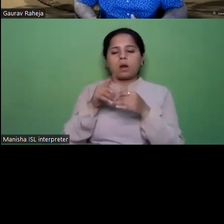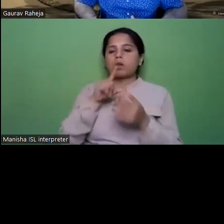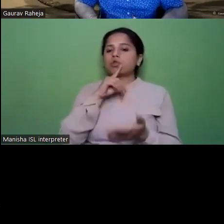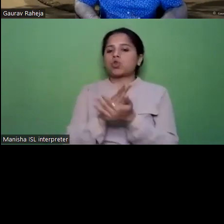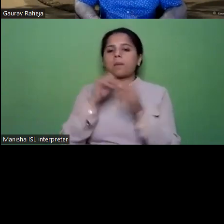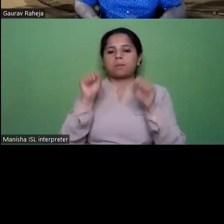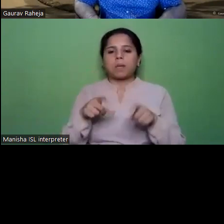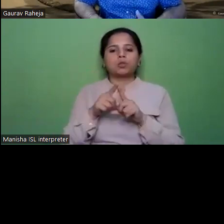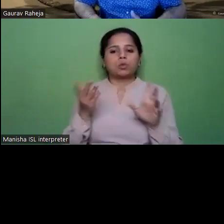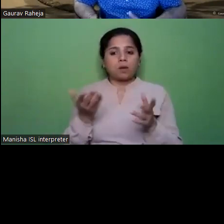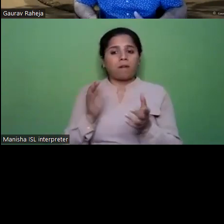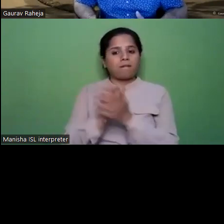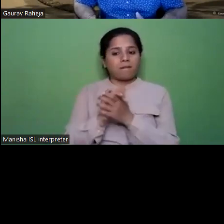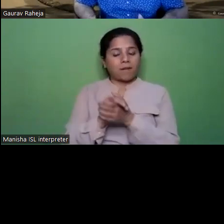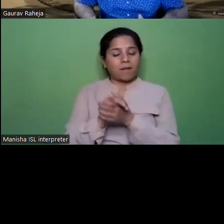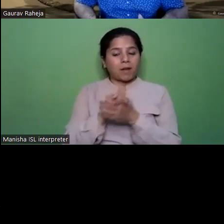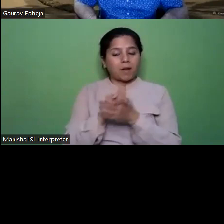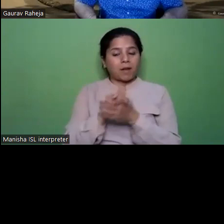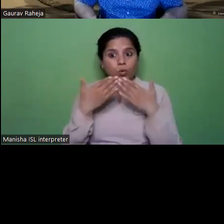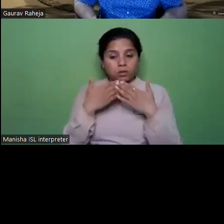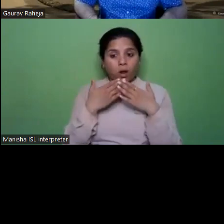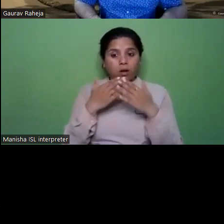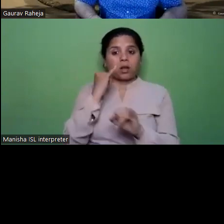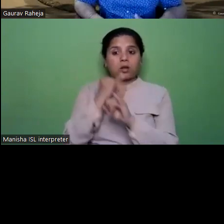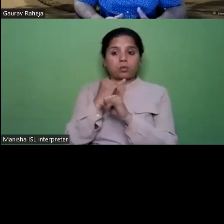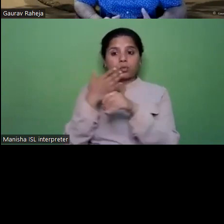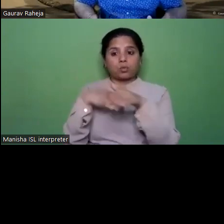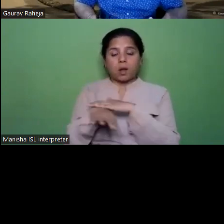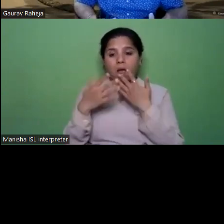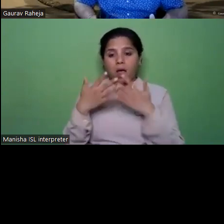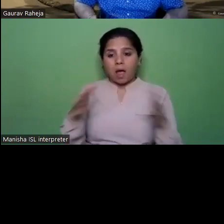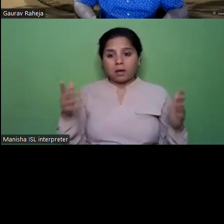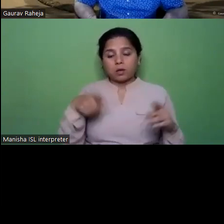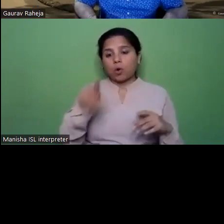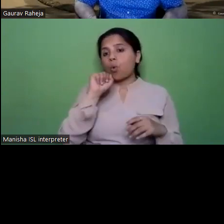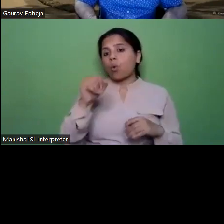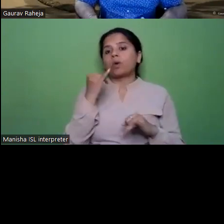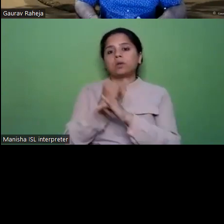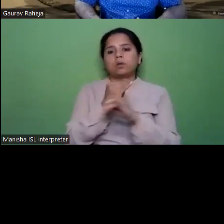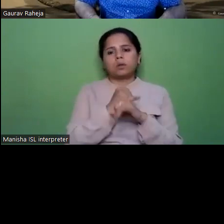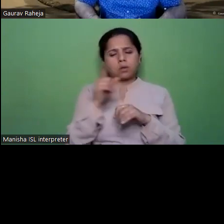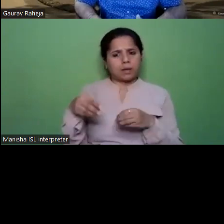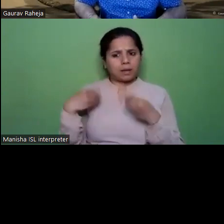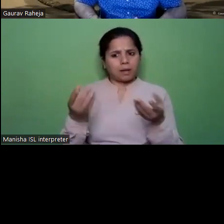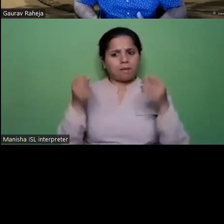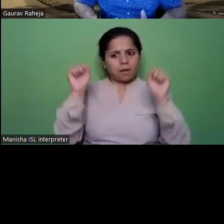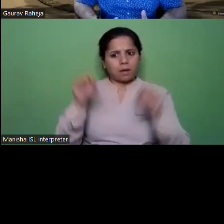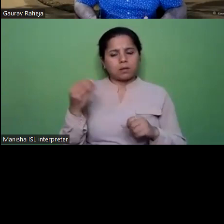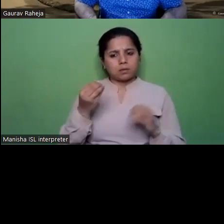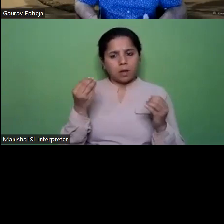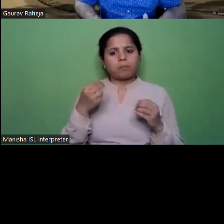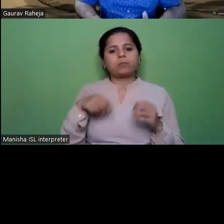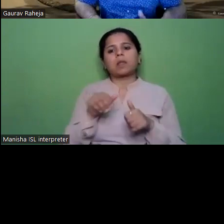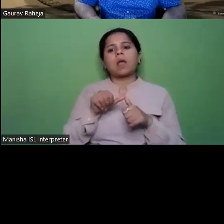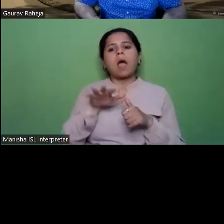So friends, if you are studying in institutions, your institution is able to provide certain means of access to